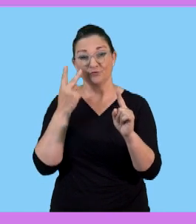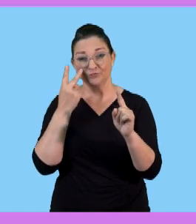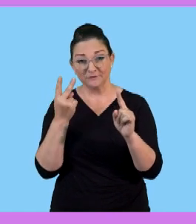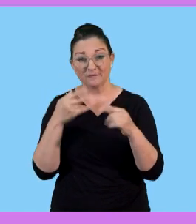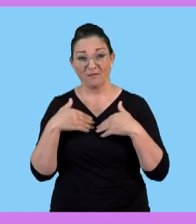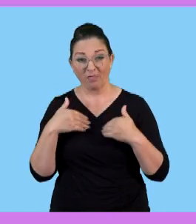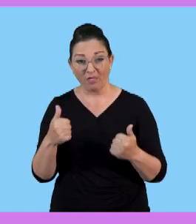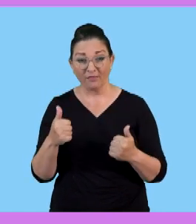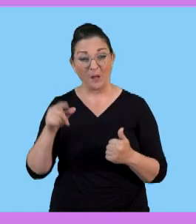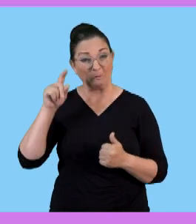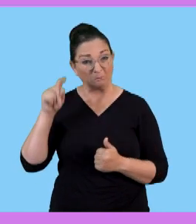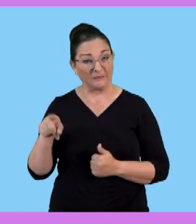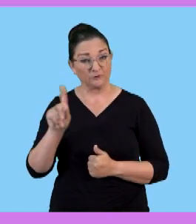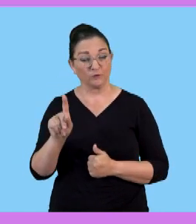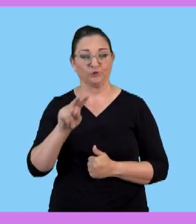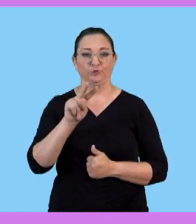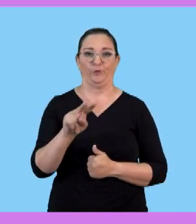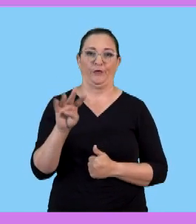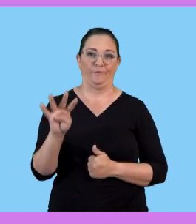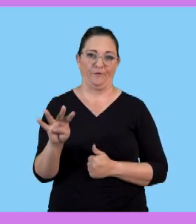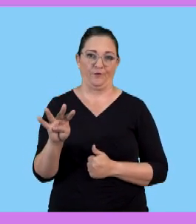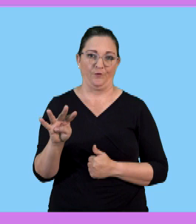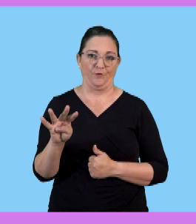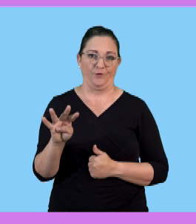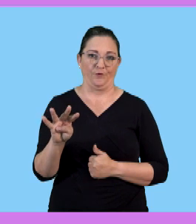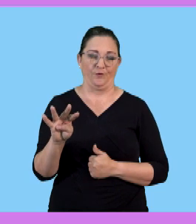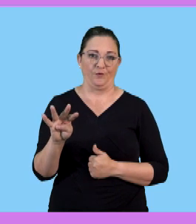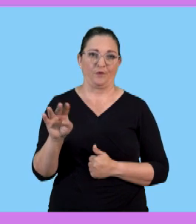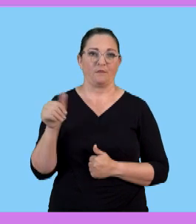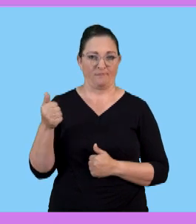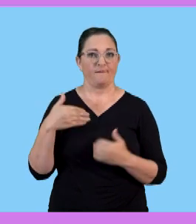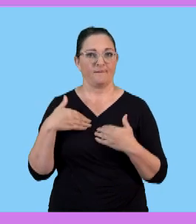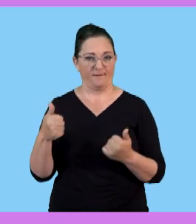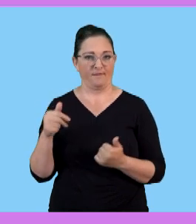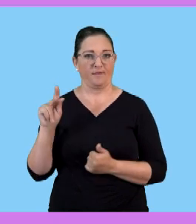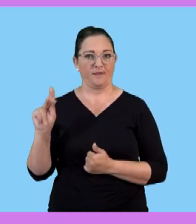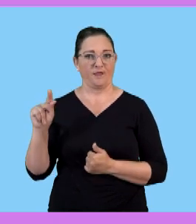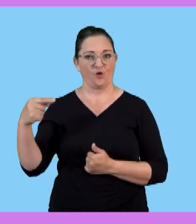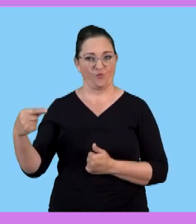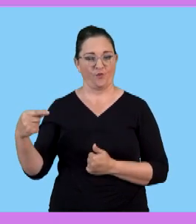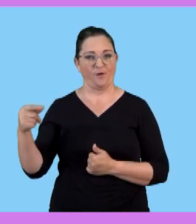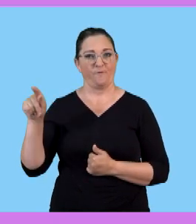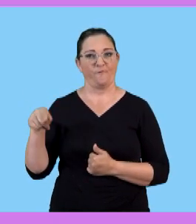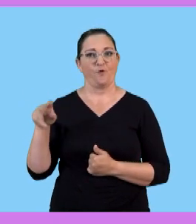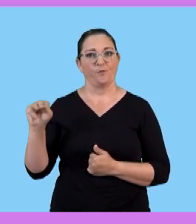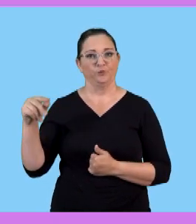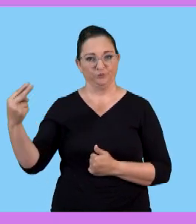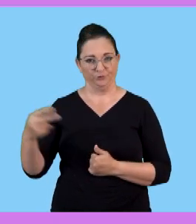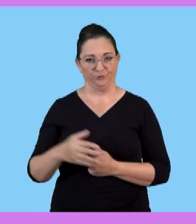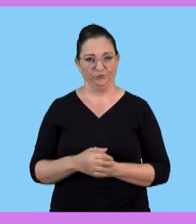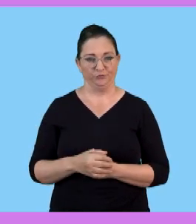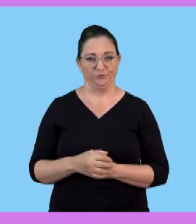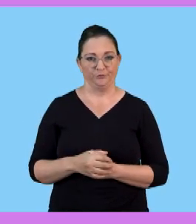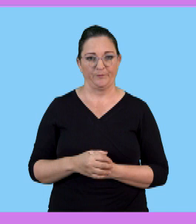be seen as healthy weight, right, must be 24. And I'll write it here, 24 kilograms per square